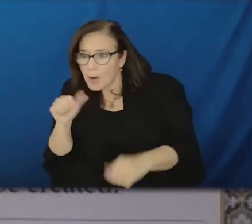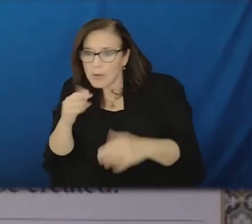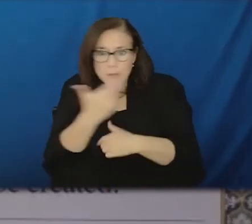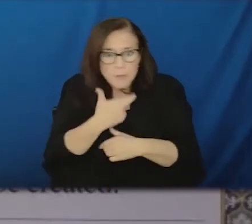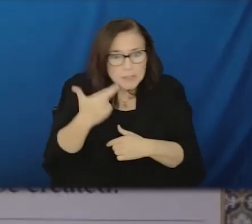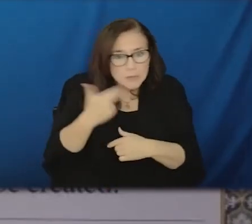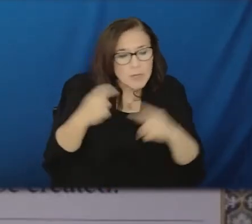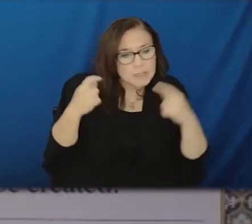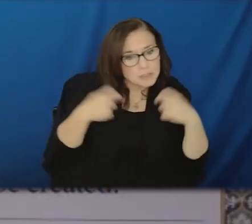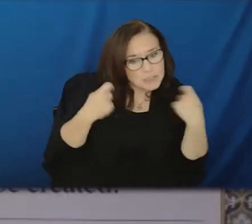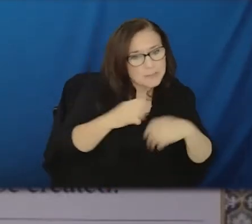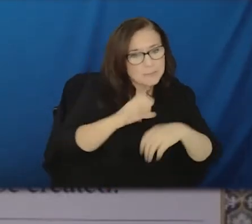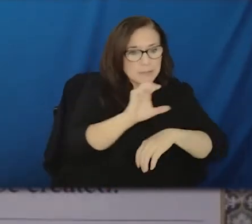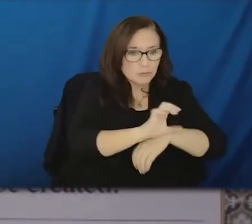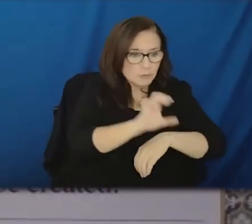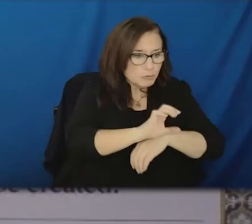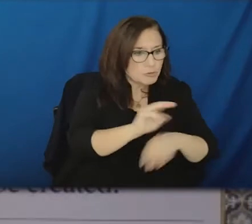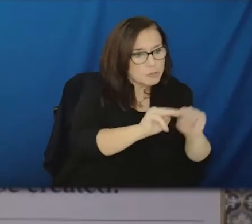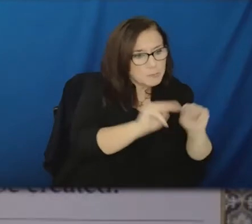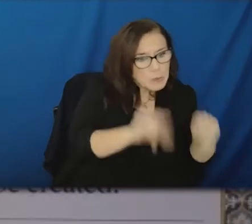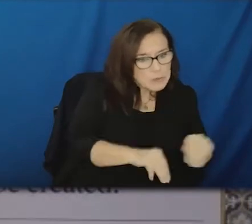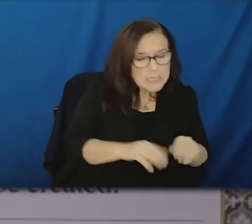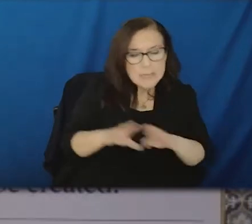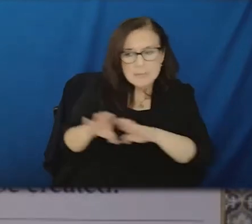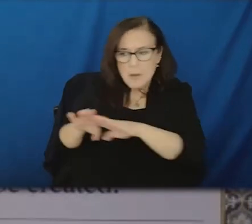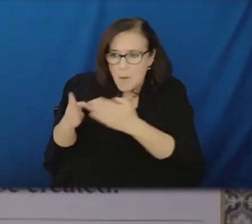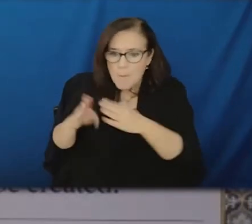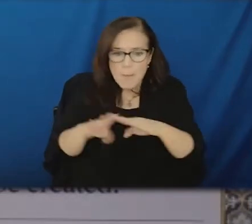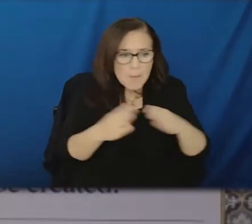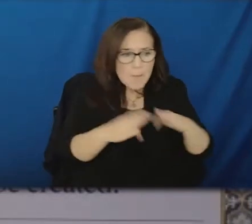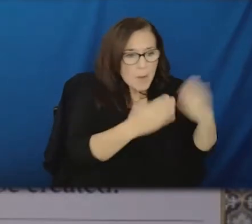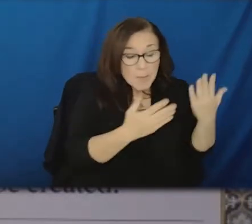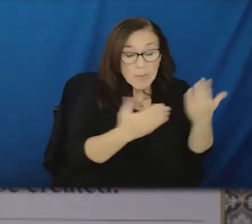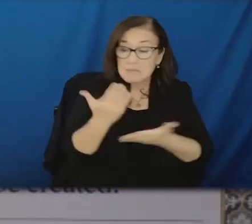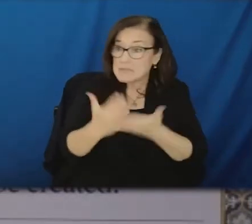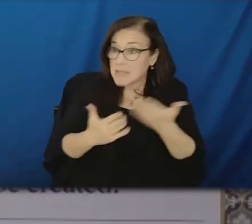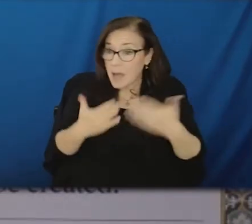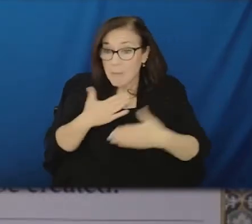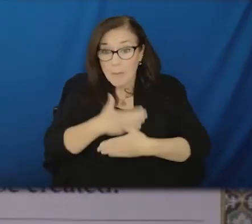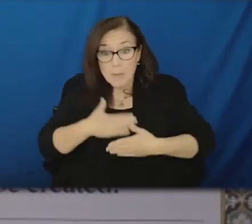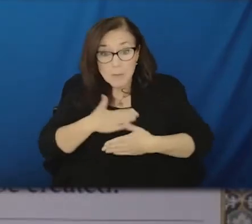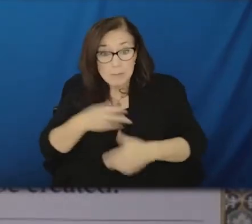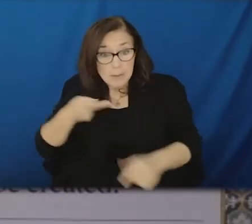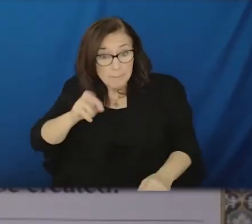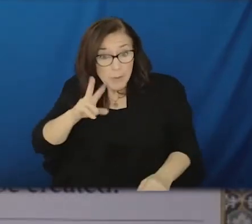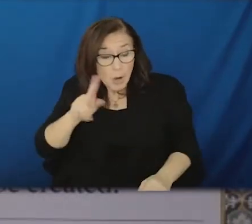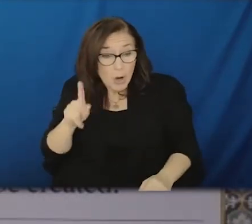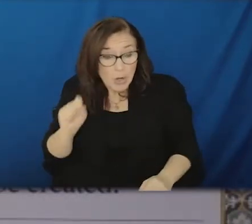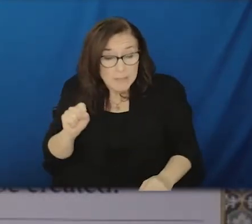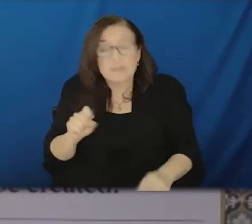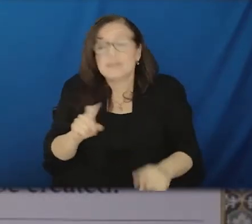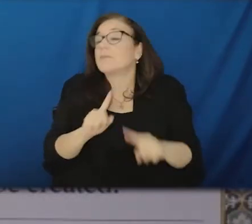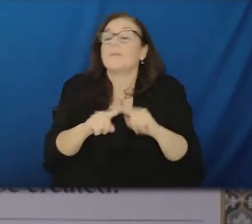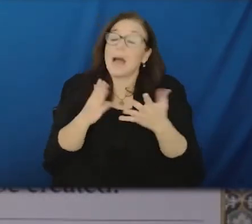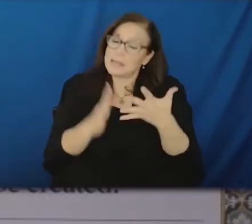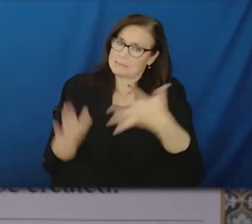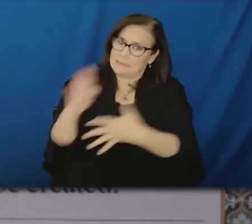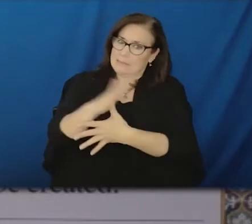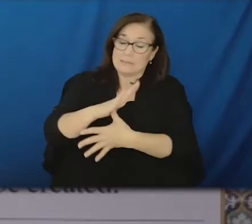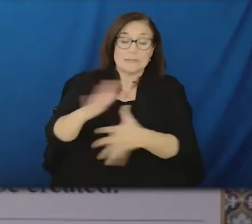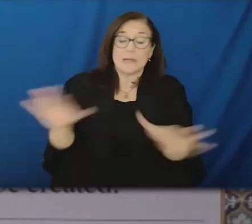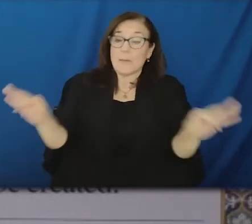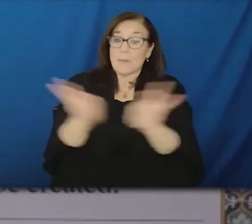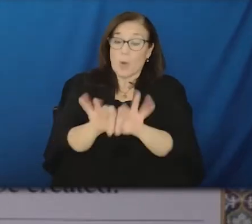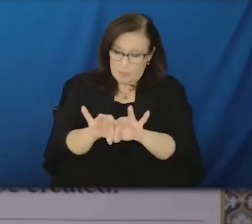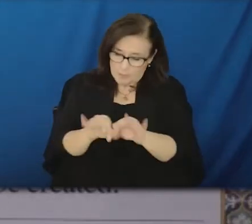and church and museums, pools, even amusement parks, but nothing to me is as important as getting our students